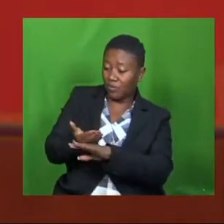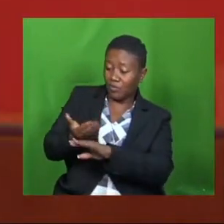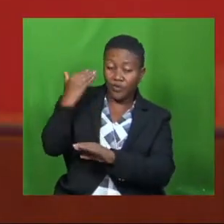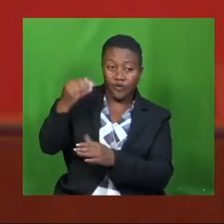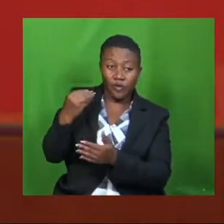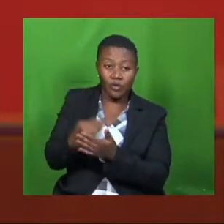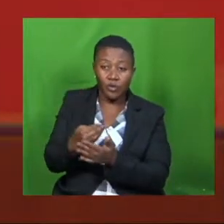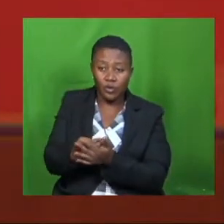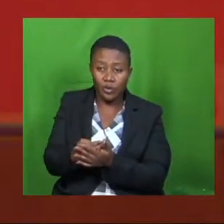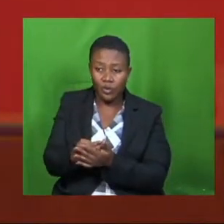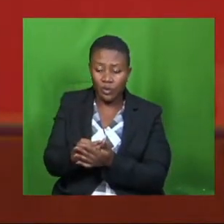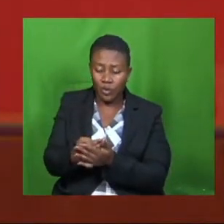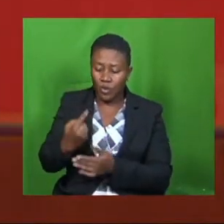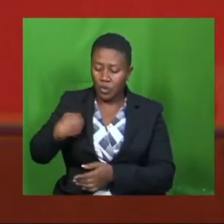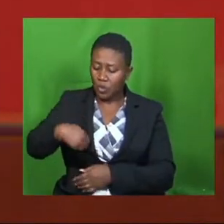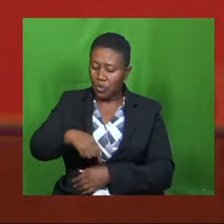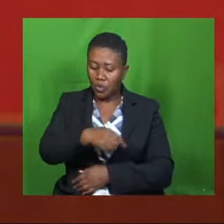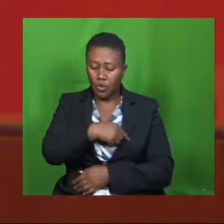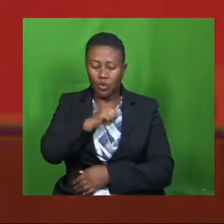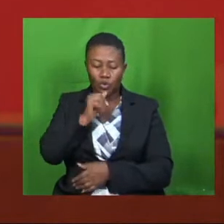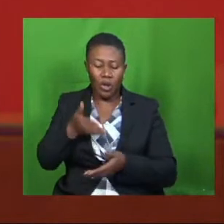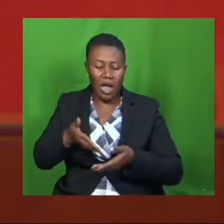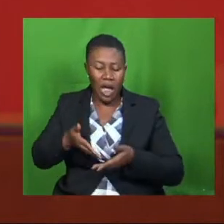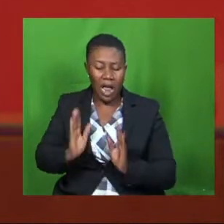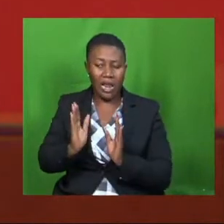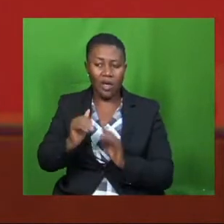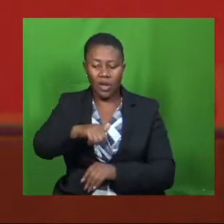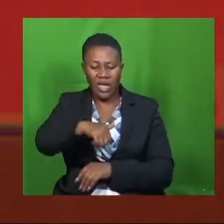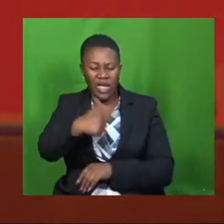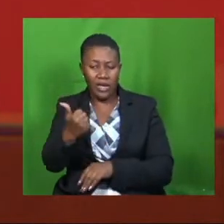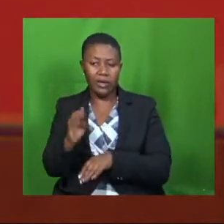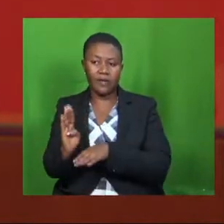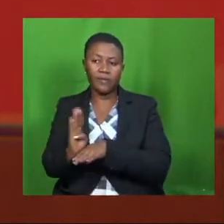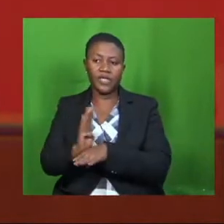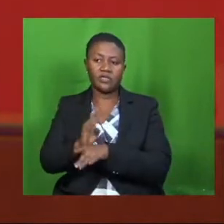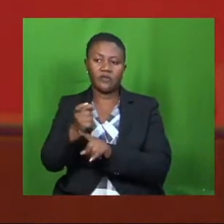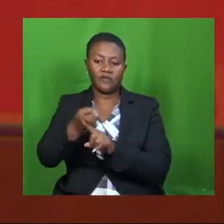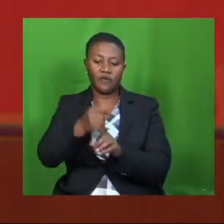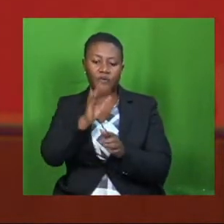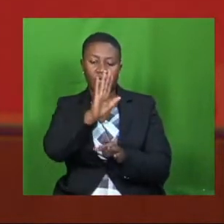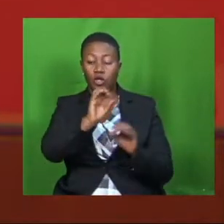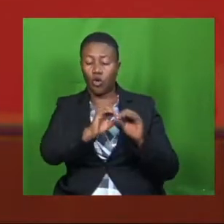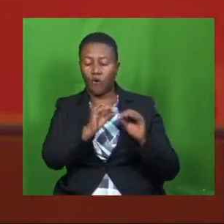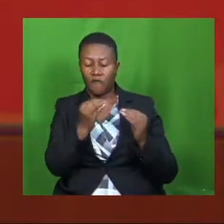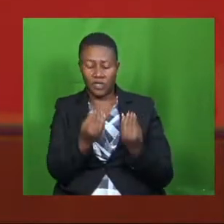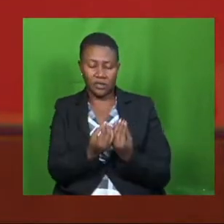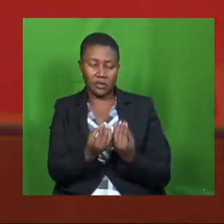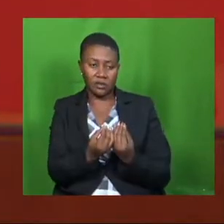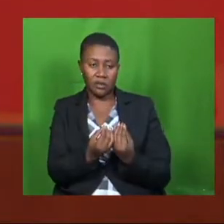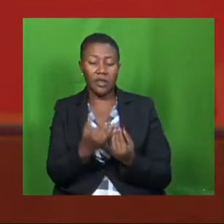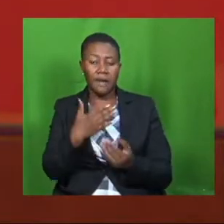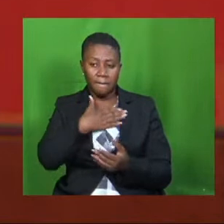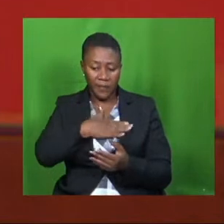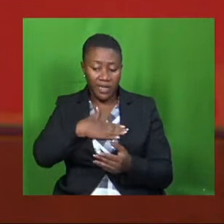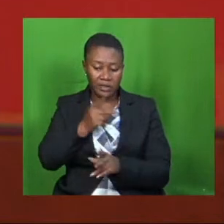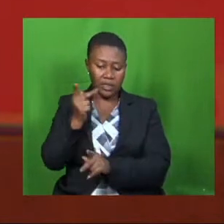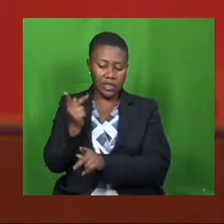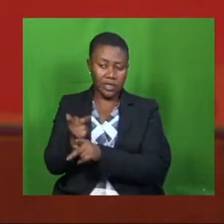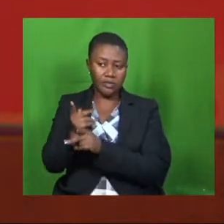only questions relating to the ministry or ministries for each time has been allotted on that day shall be placed on